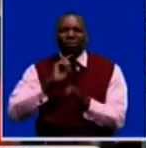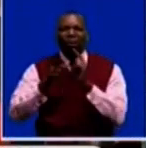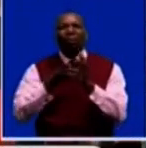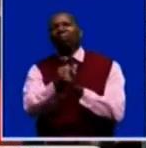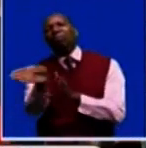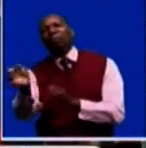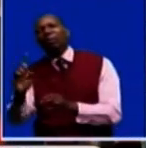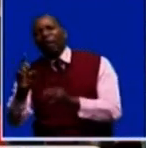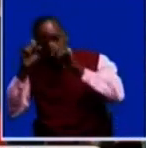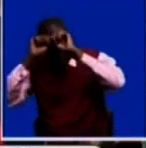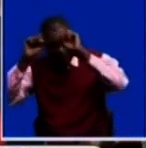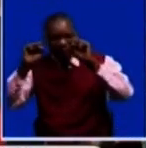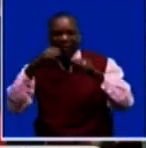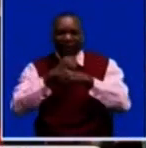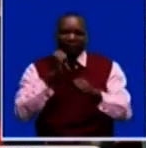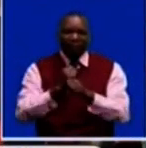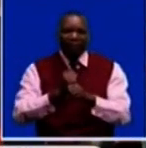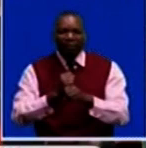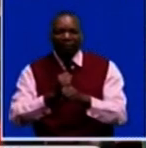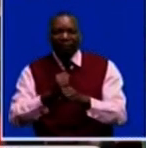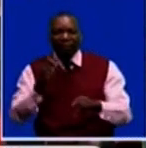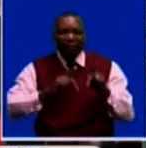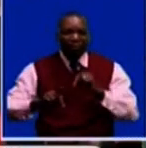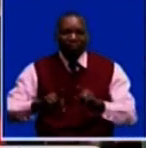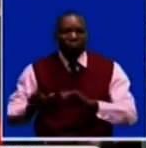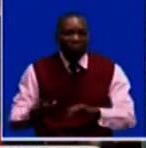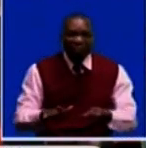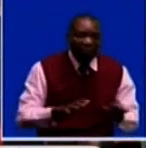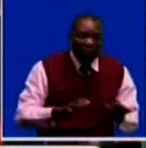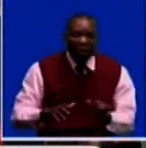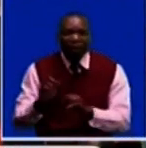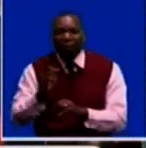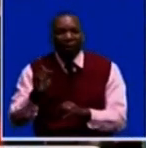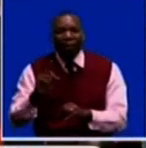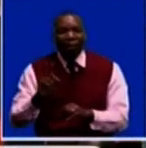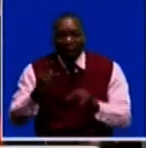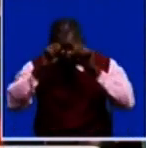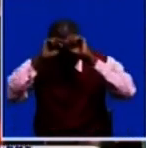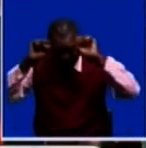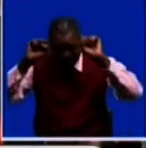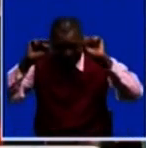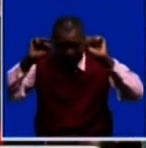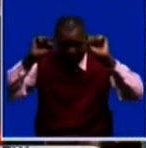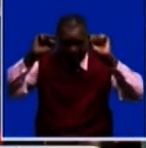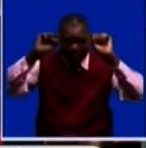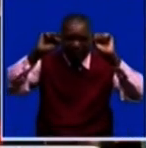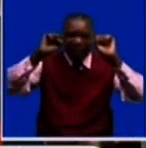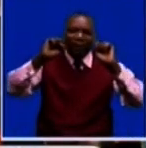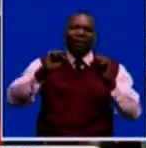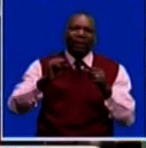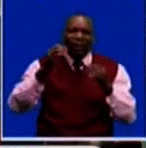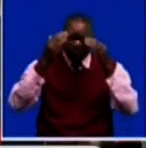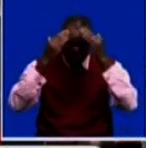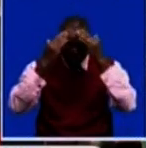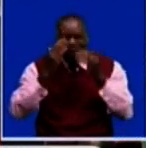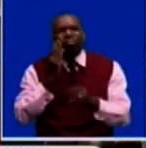thereby causing panic and anguish among his citizens as regards where the president is. But like I've said, it is a well-known fact that the president